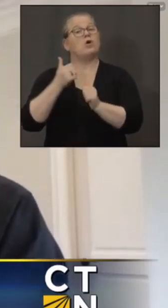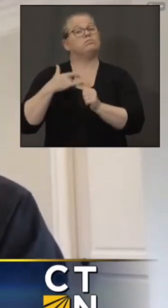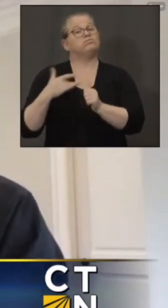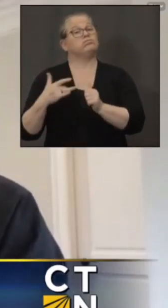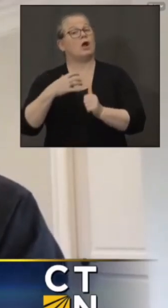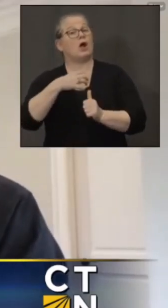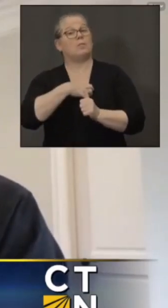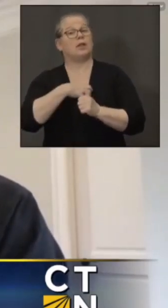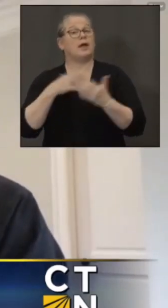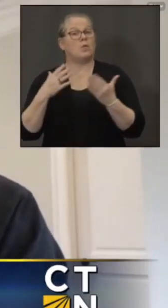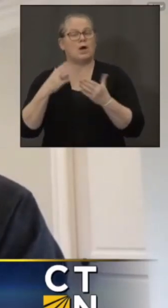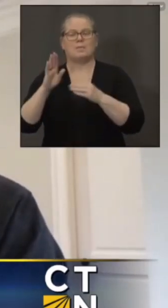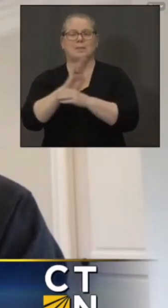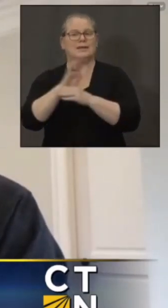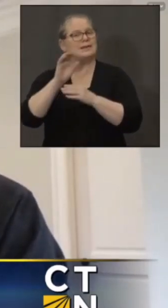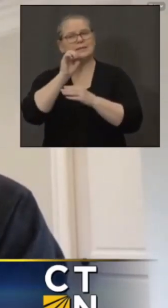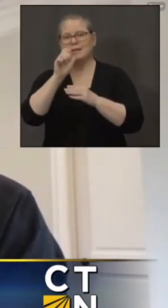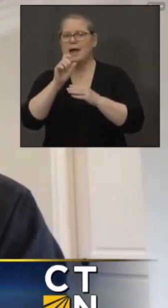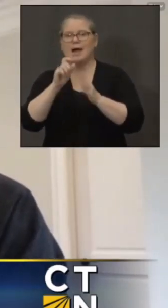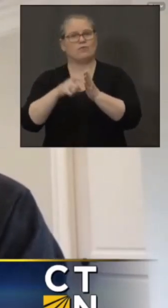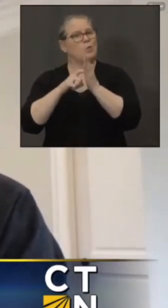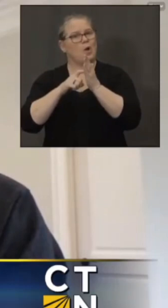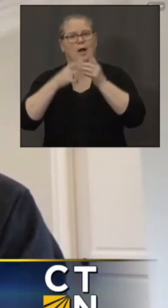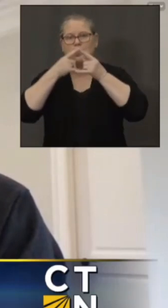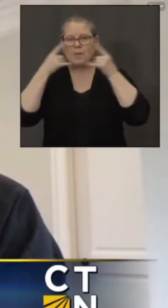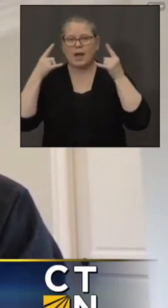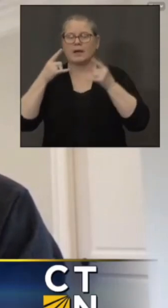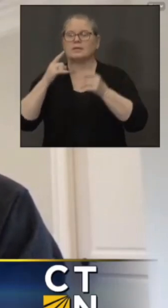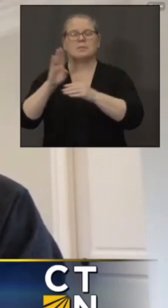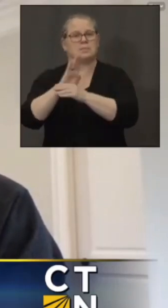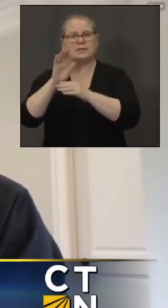not enforcing mask wearing or business not enforcing social distancing.